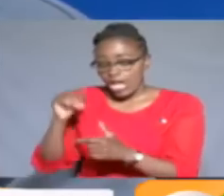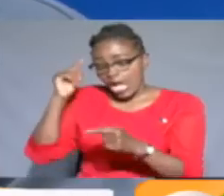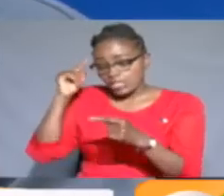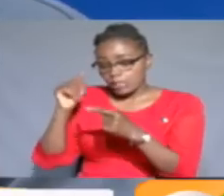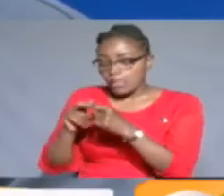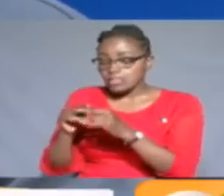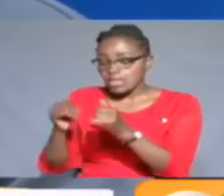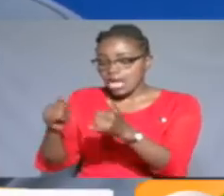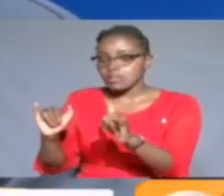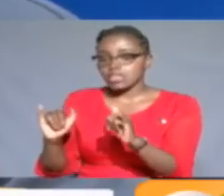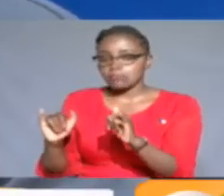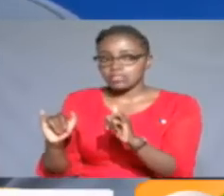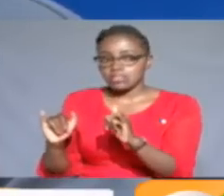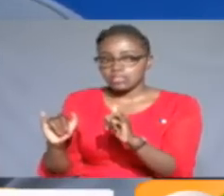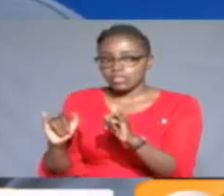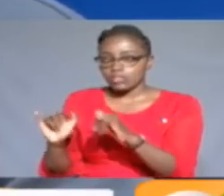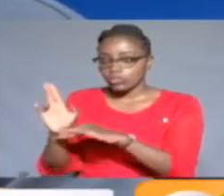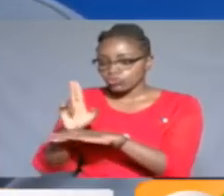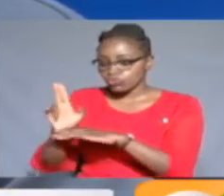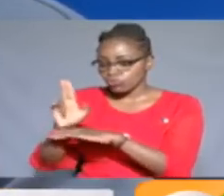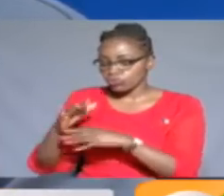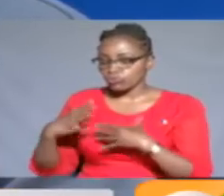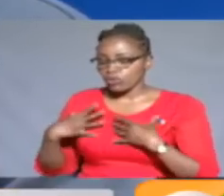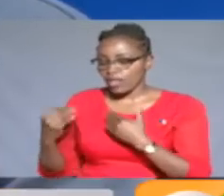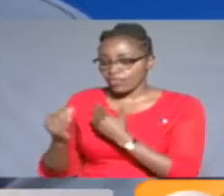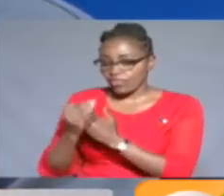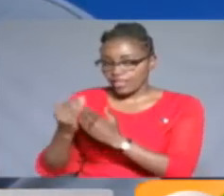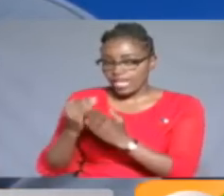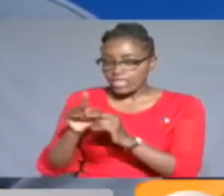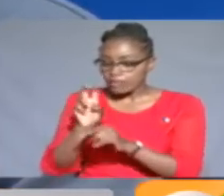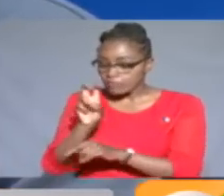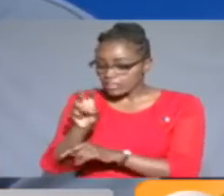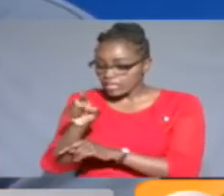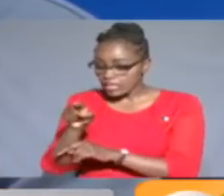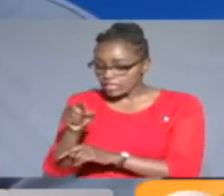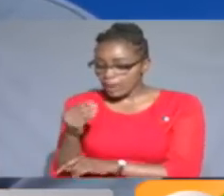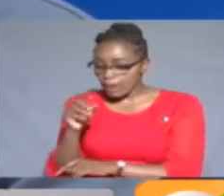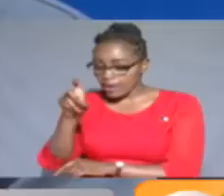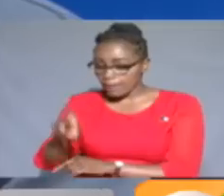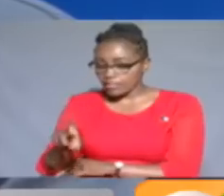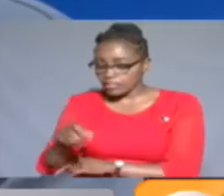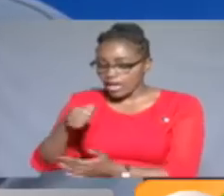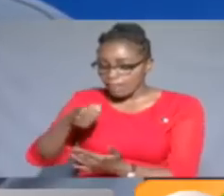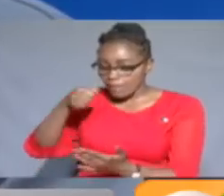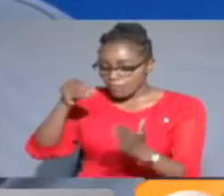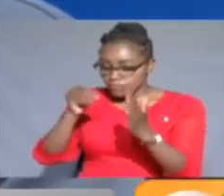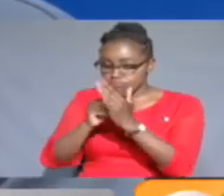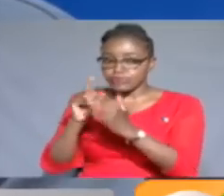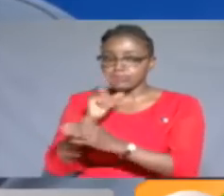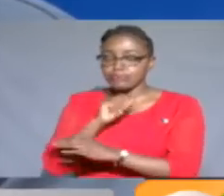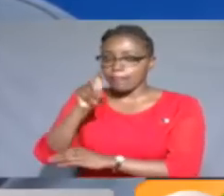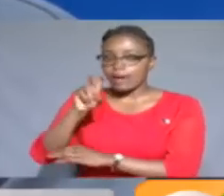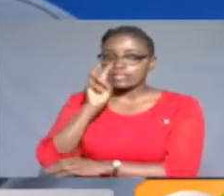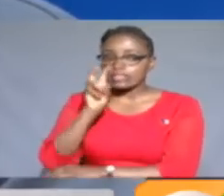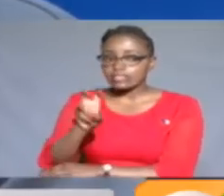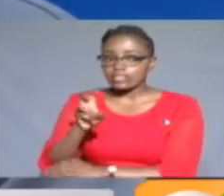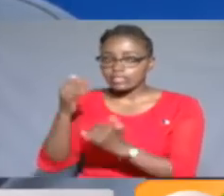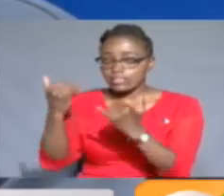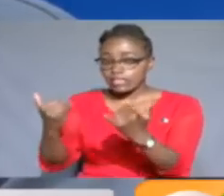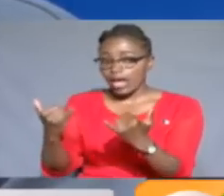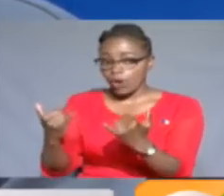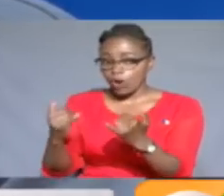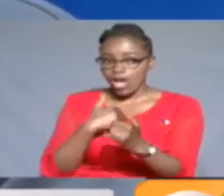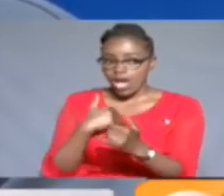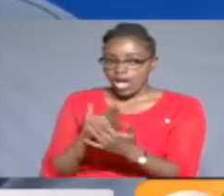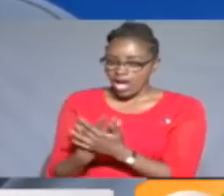a deliberate attempt to spend on healthcare. And we have to see that figure in the budget. Right now, there's